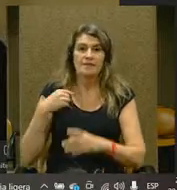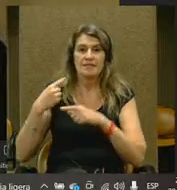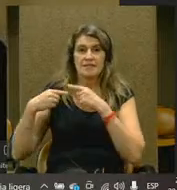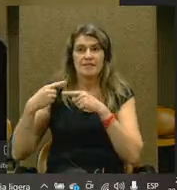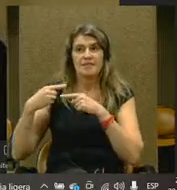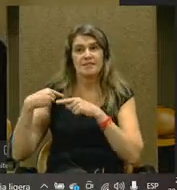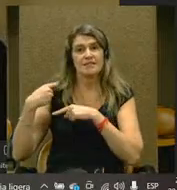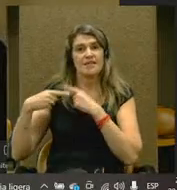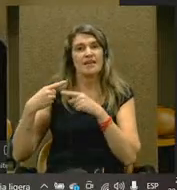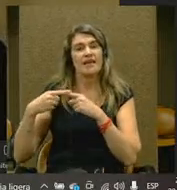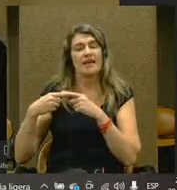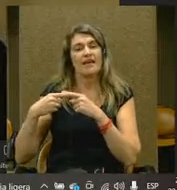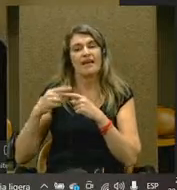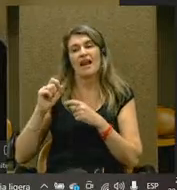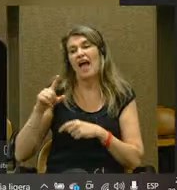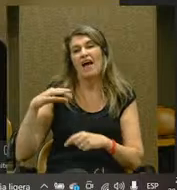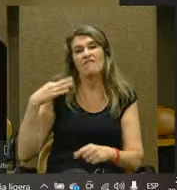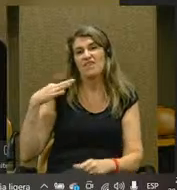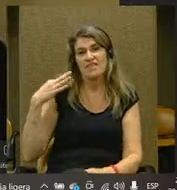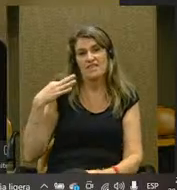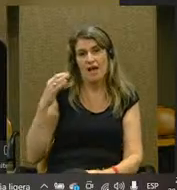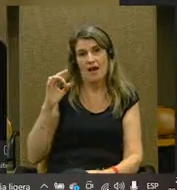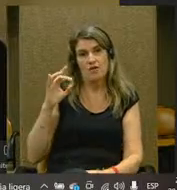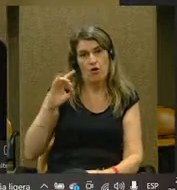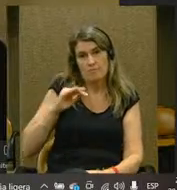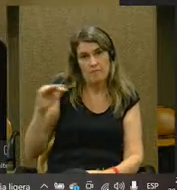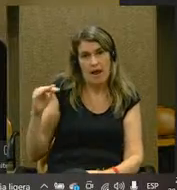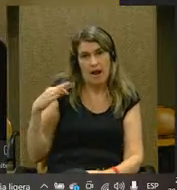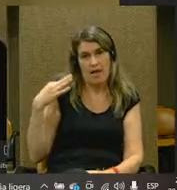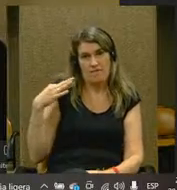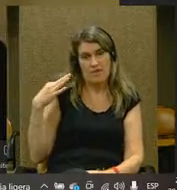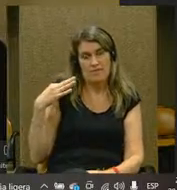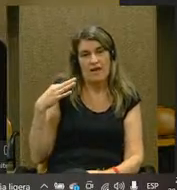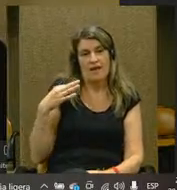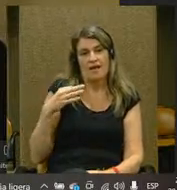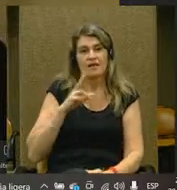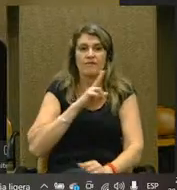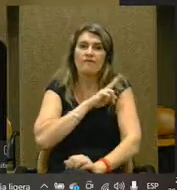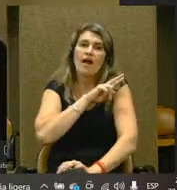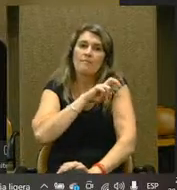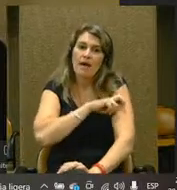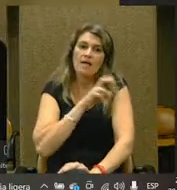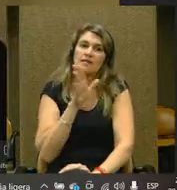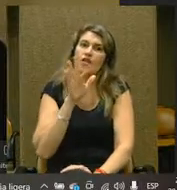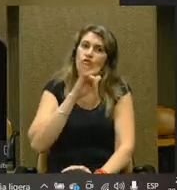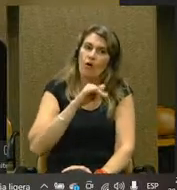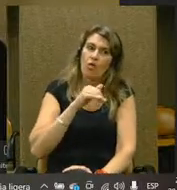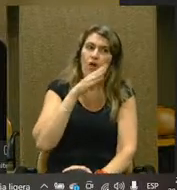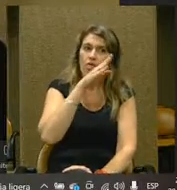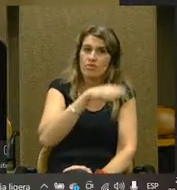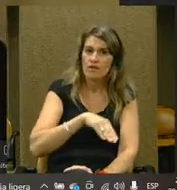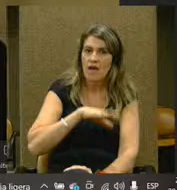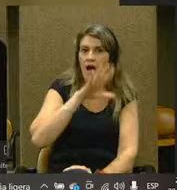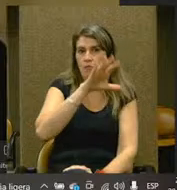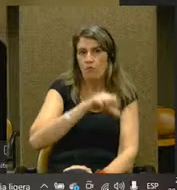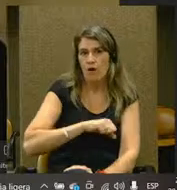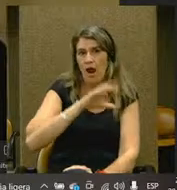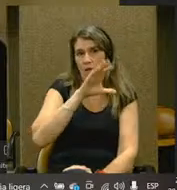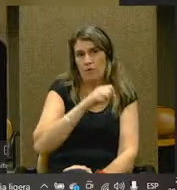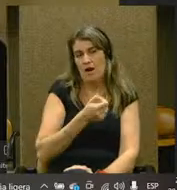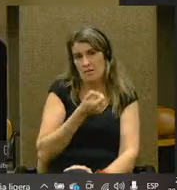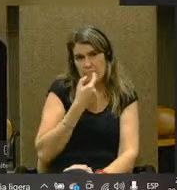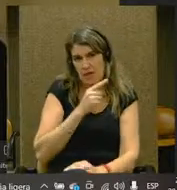so it just provides those multiple options that people can use if